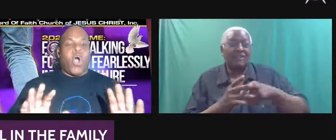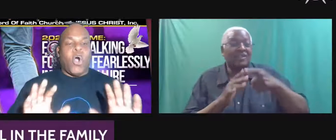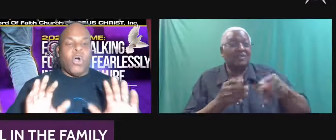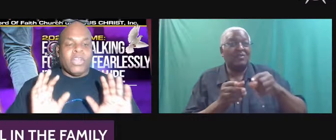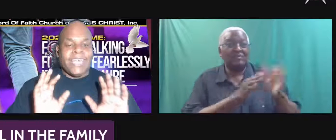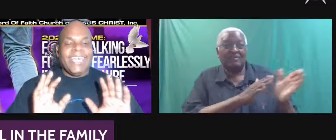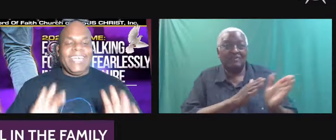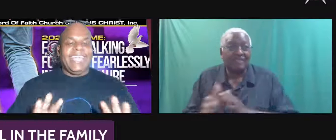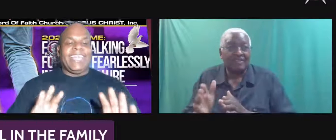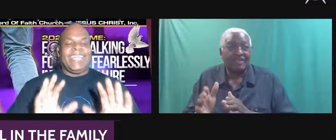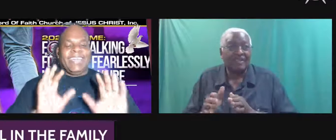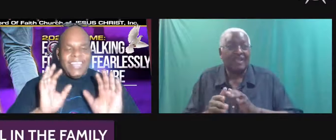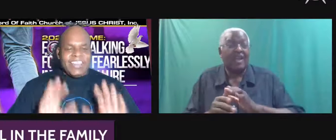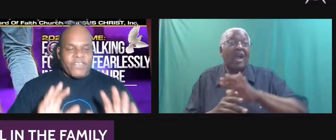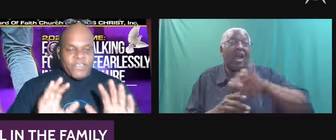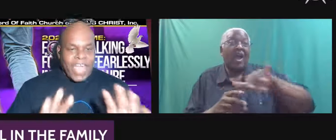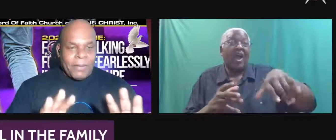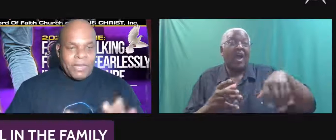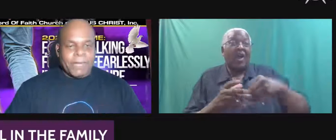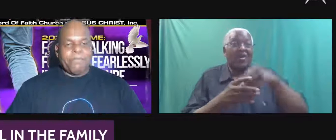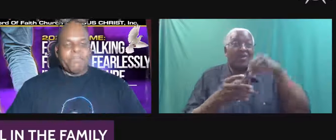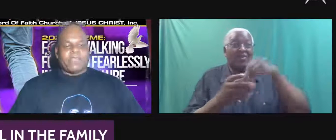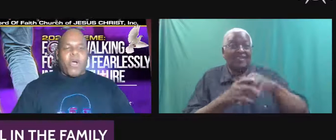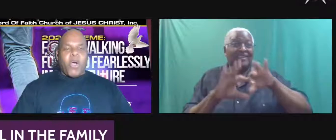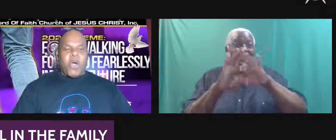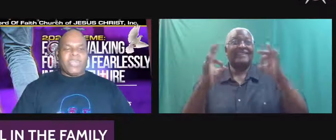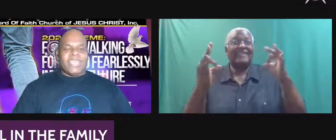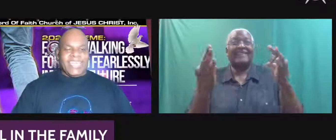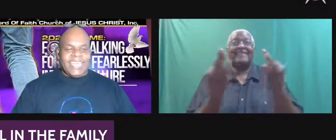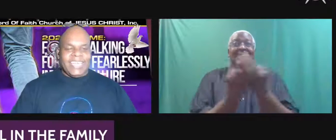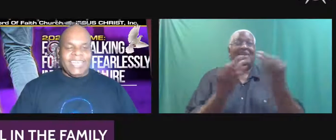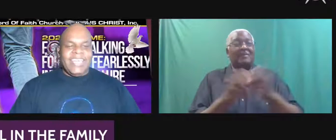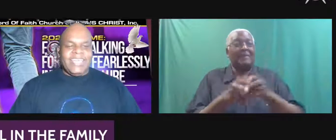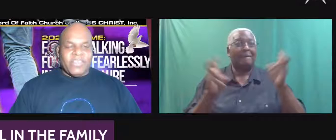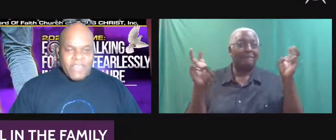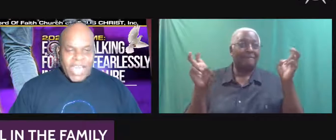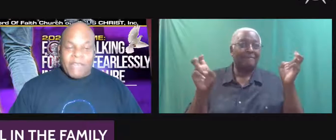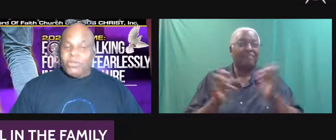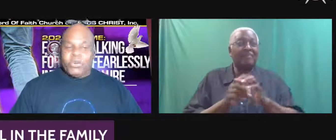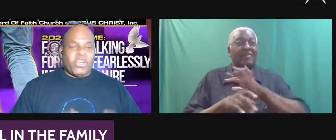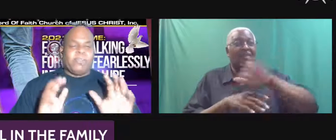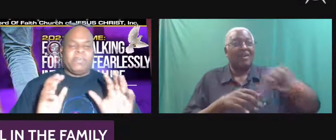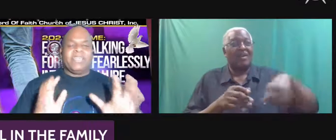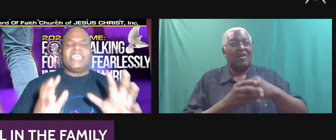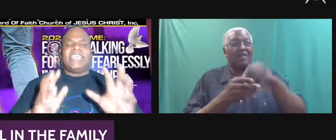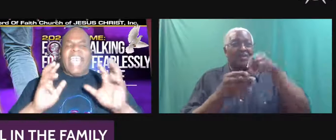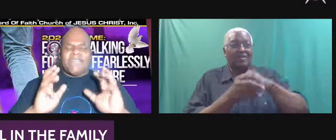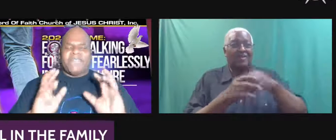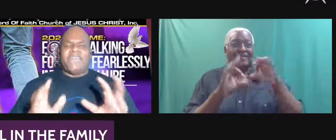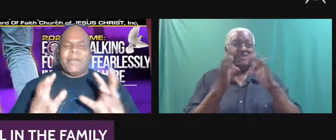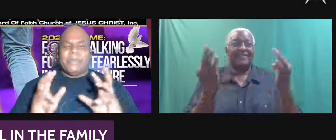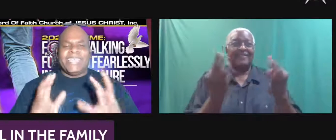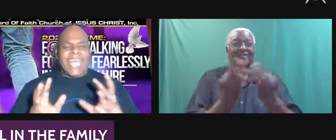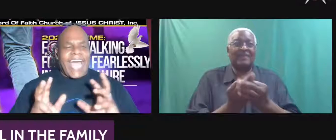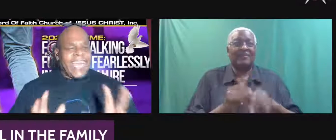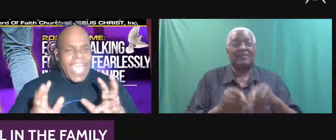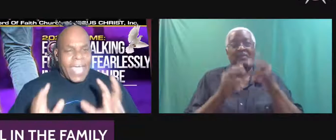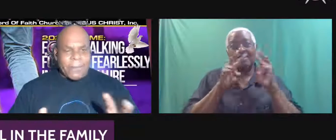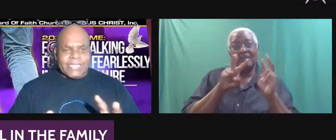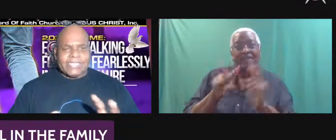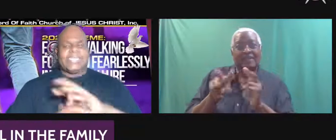series, All in the Family. All in the Family. We're going to be looking at